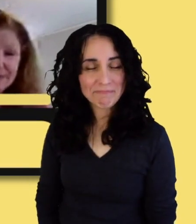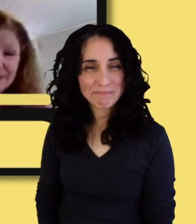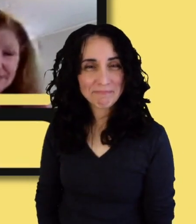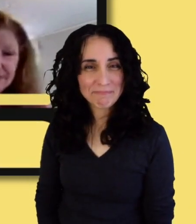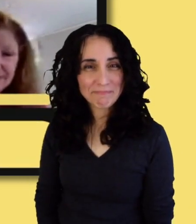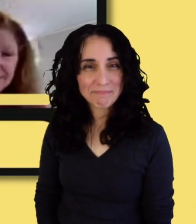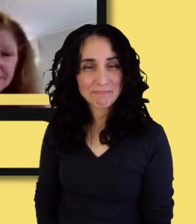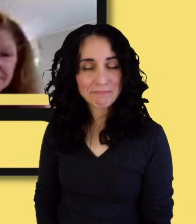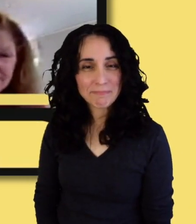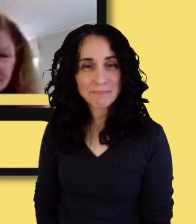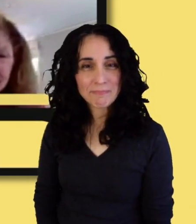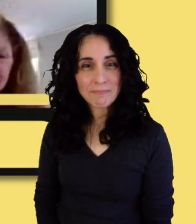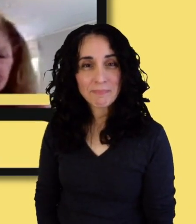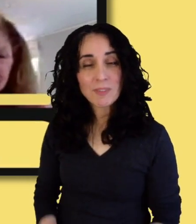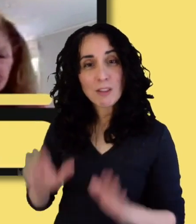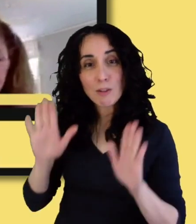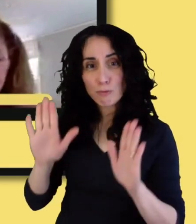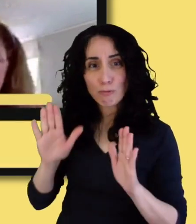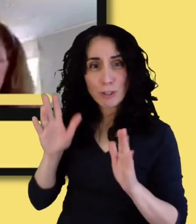Lisa just said,